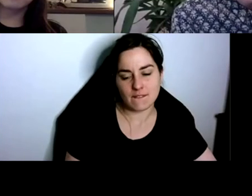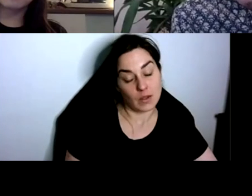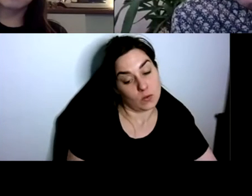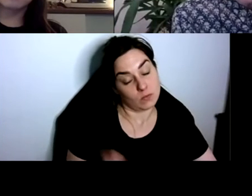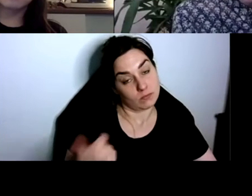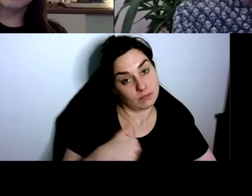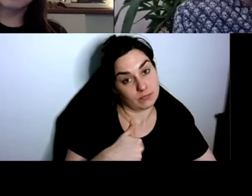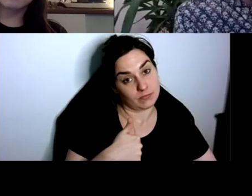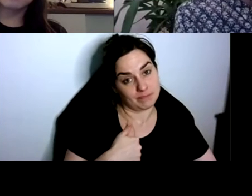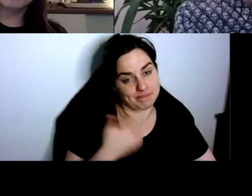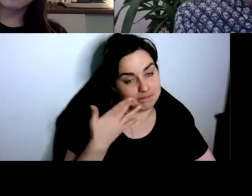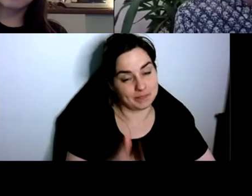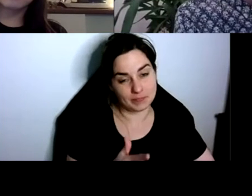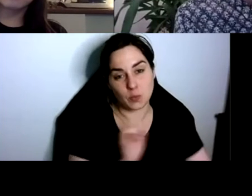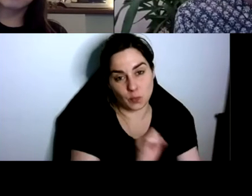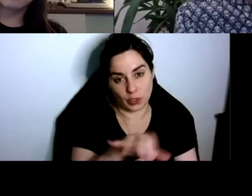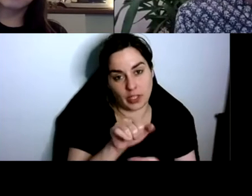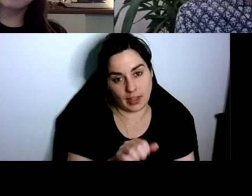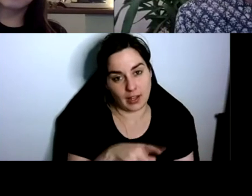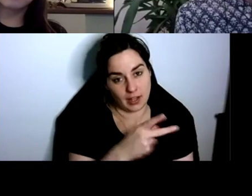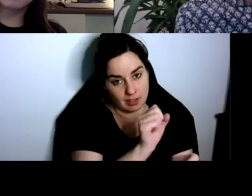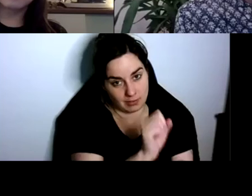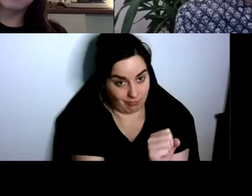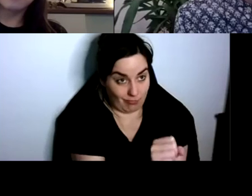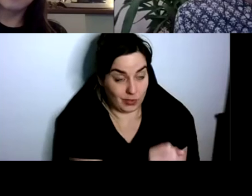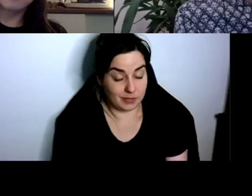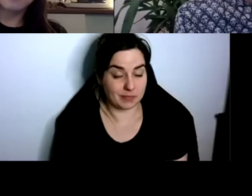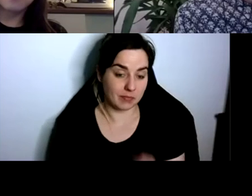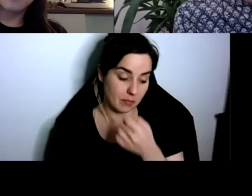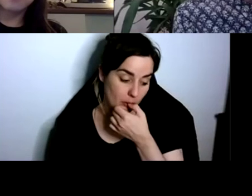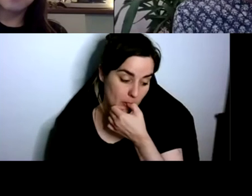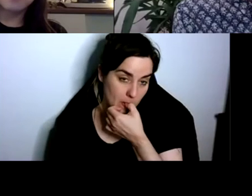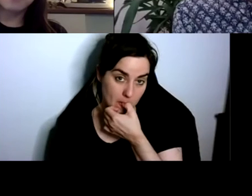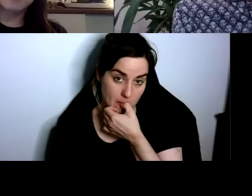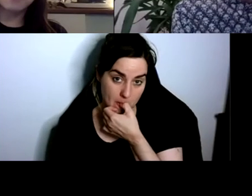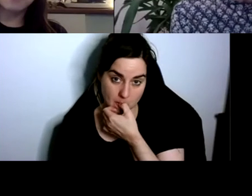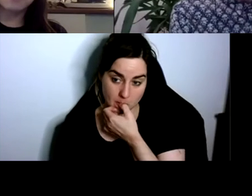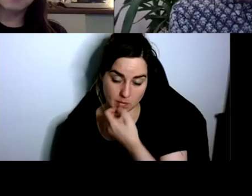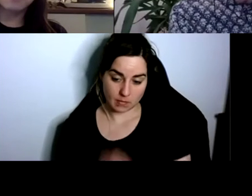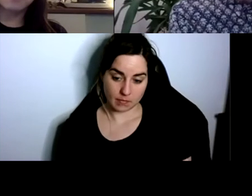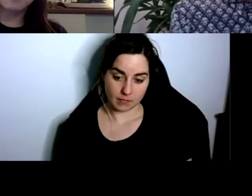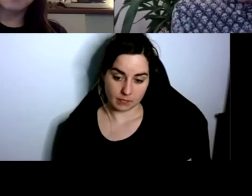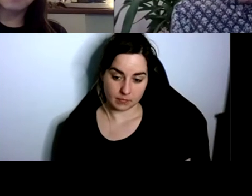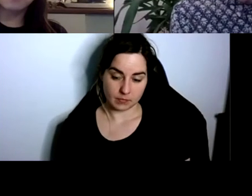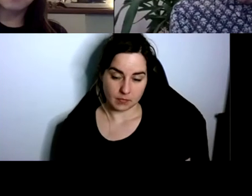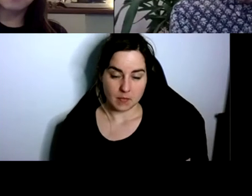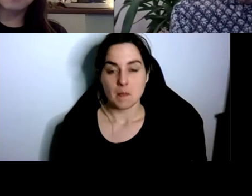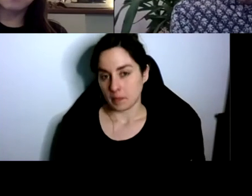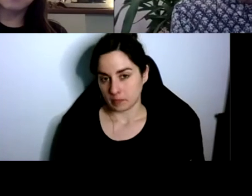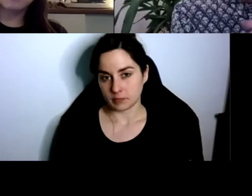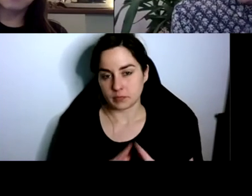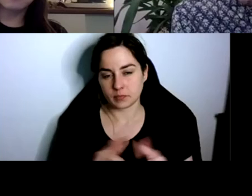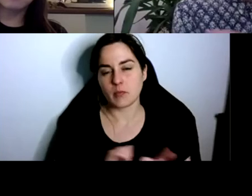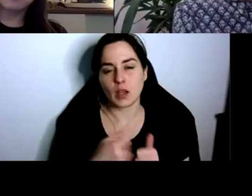of festivals here, and that is a total privilege. But how do we keep pushing ourselves as workers and in a